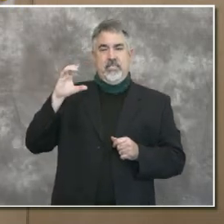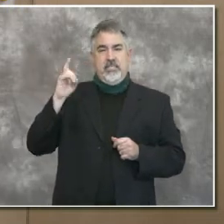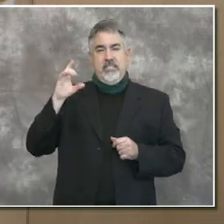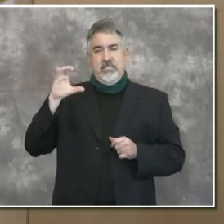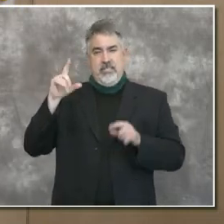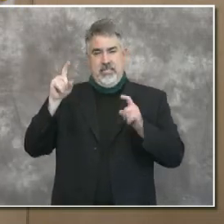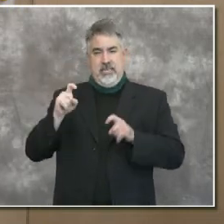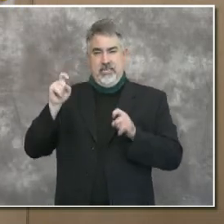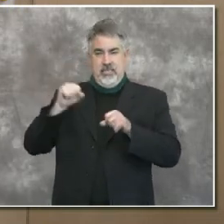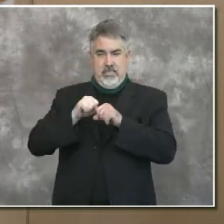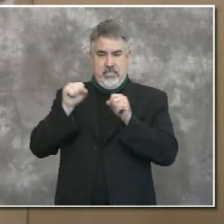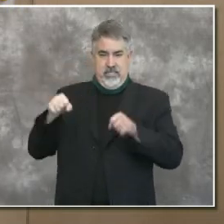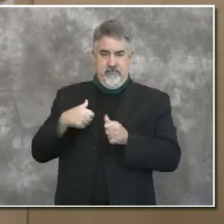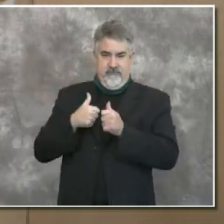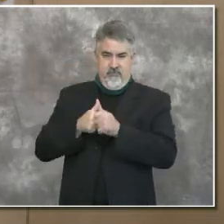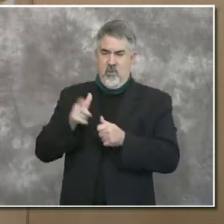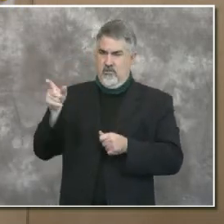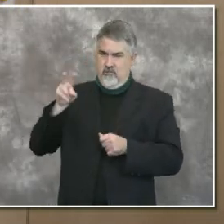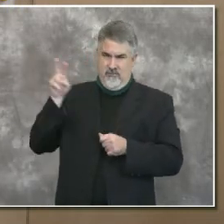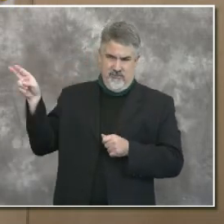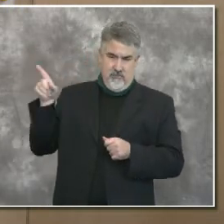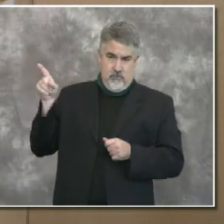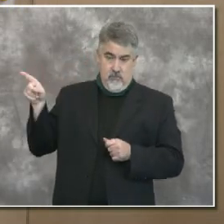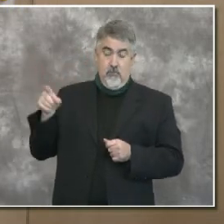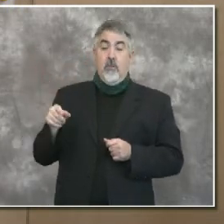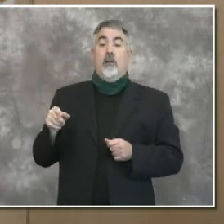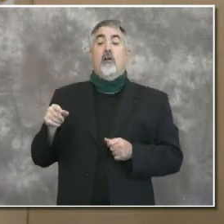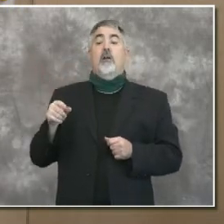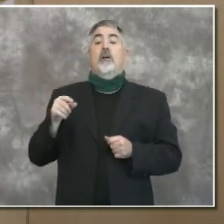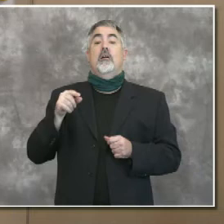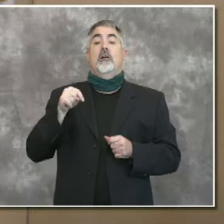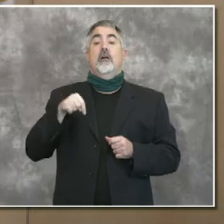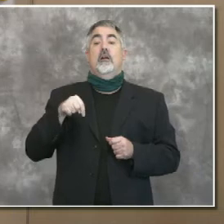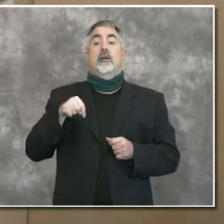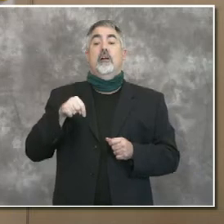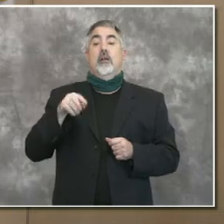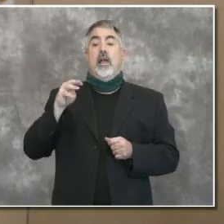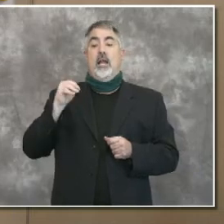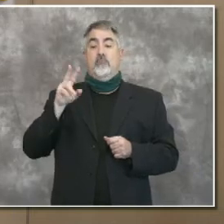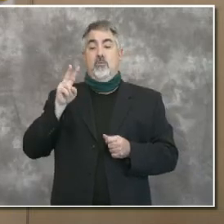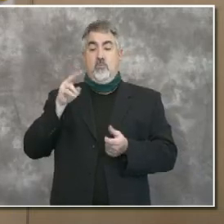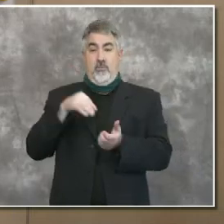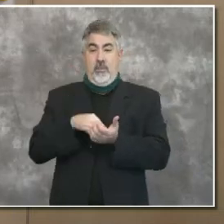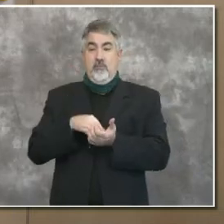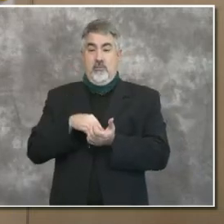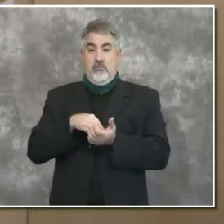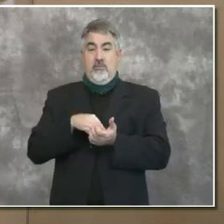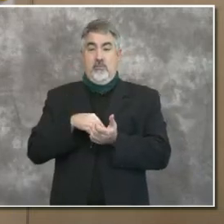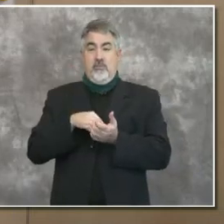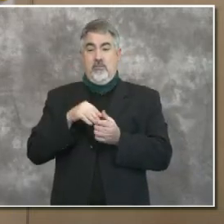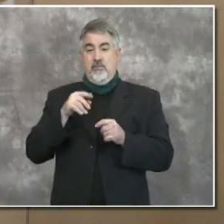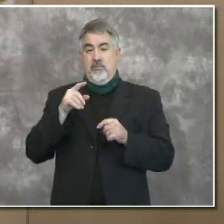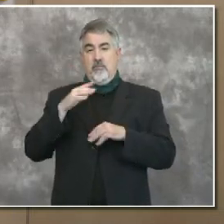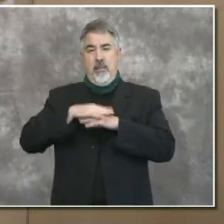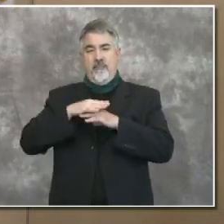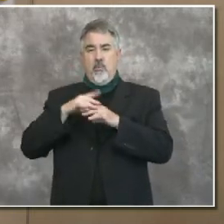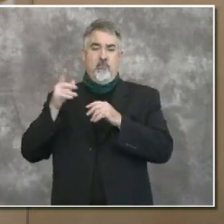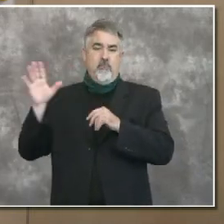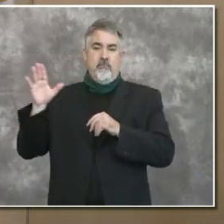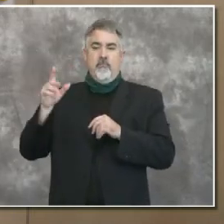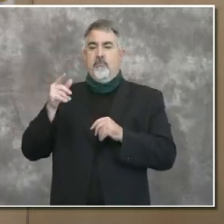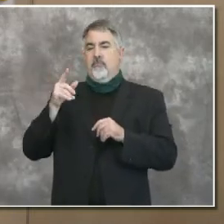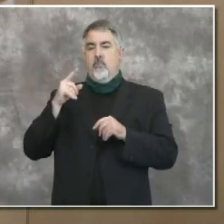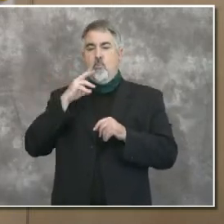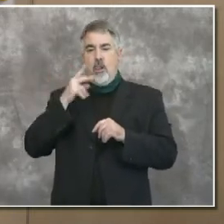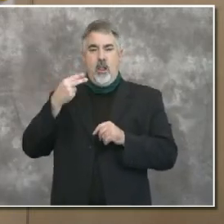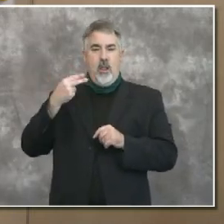platform as well as the Abbott M2000 platform. We kept saying that we would soon be getting the Hologic, but we were waiting on